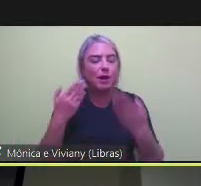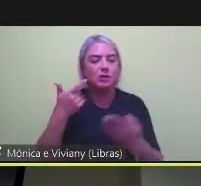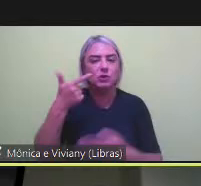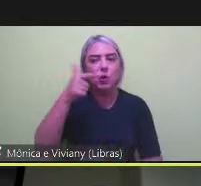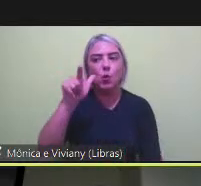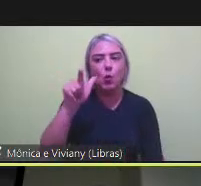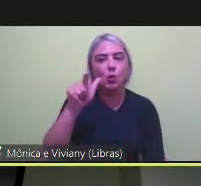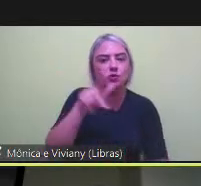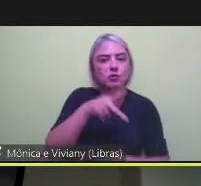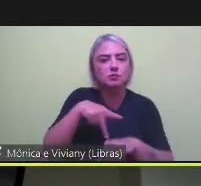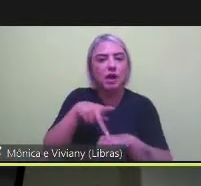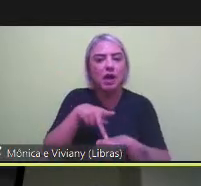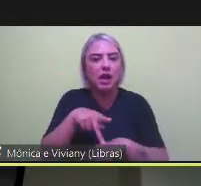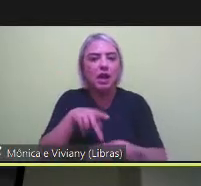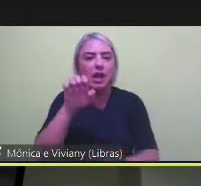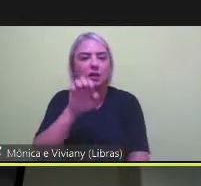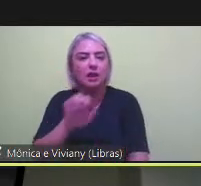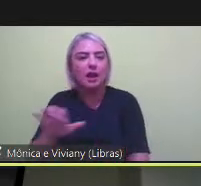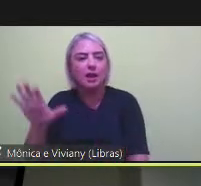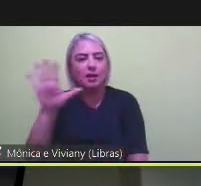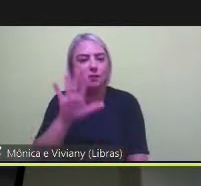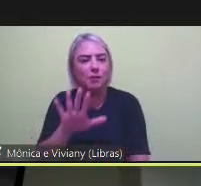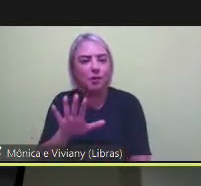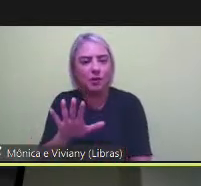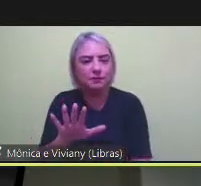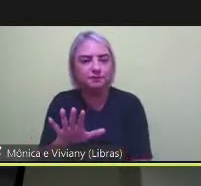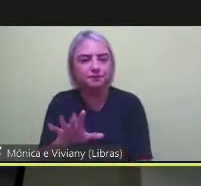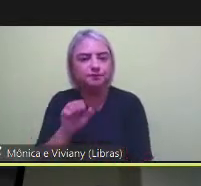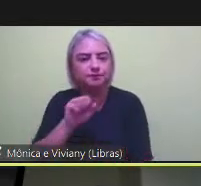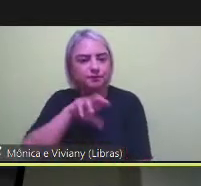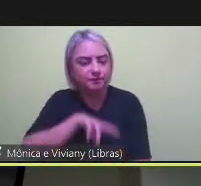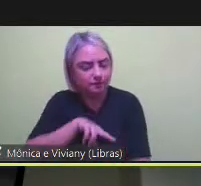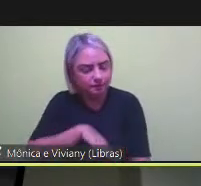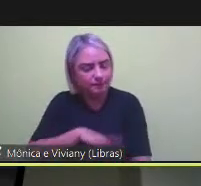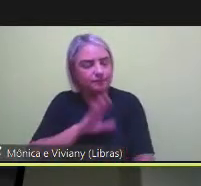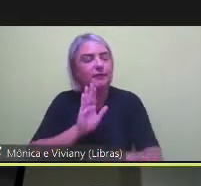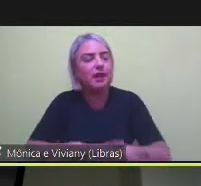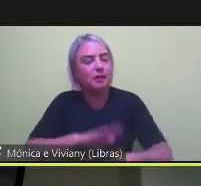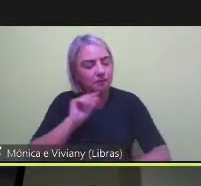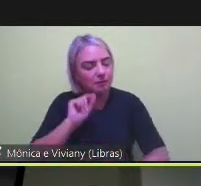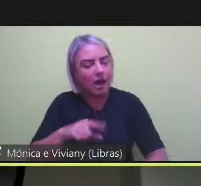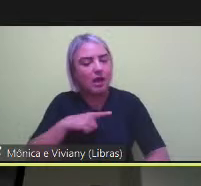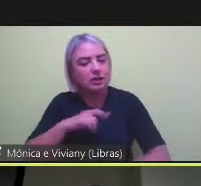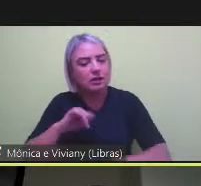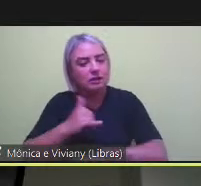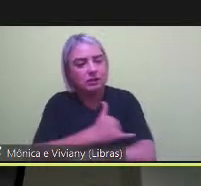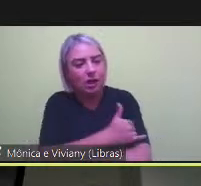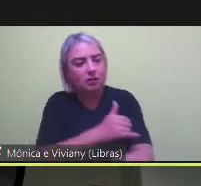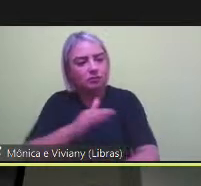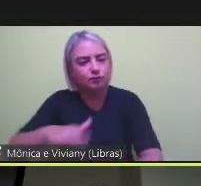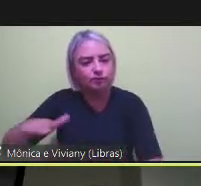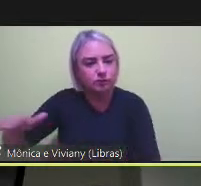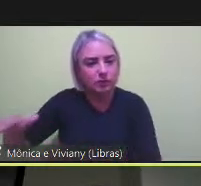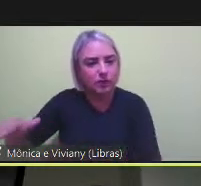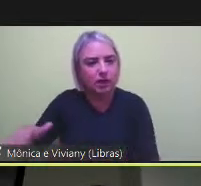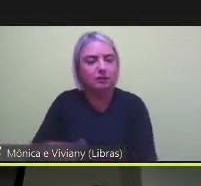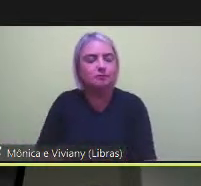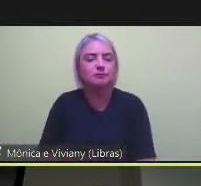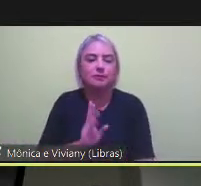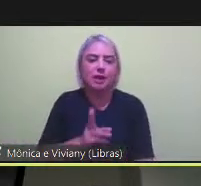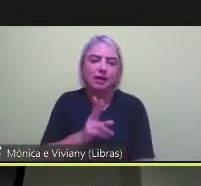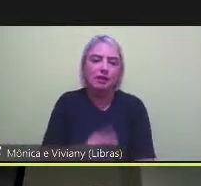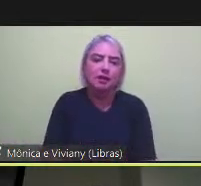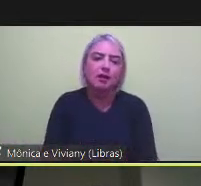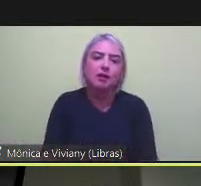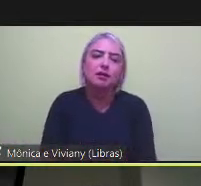and compared to other countries in the European Union, Portugal was one of the countries that presented